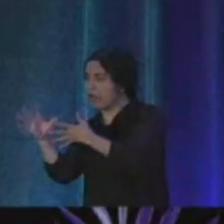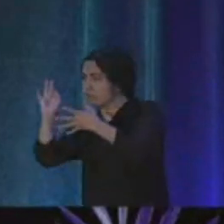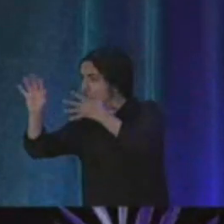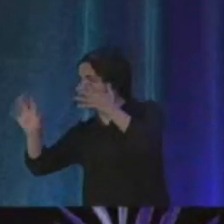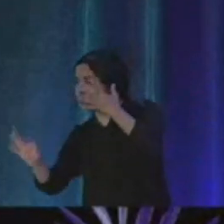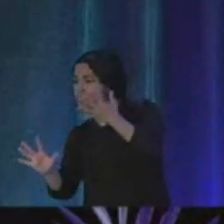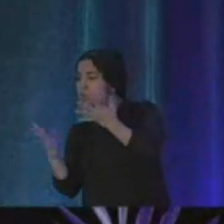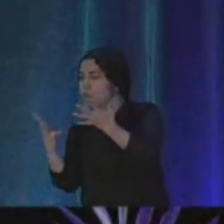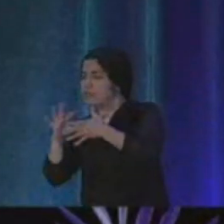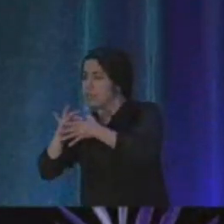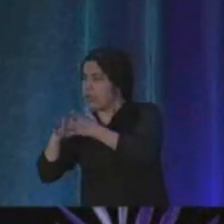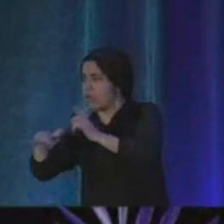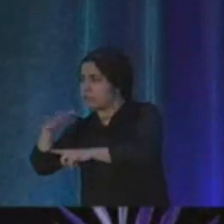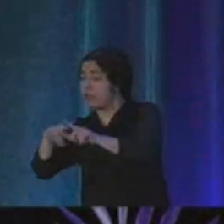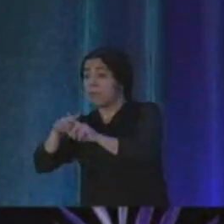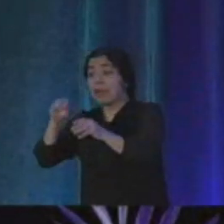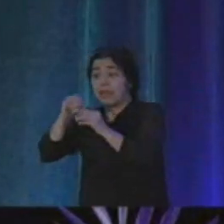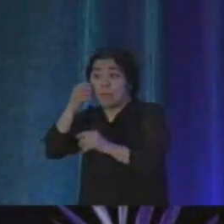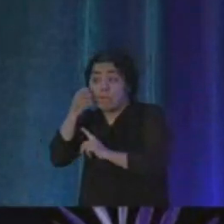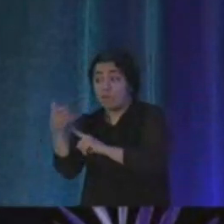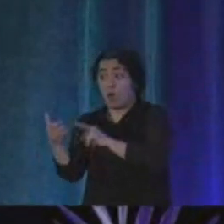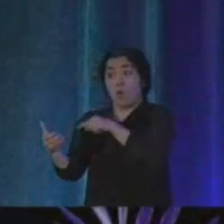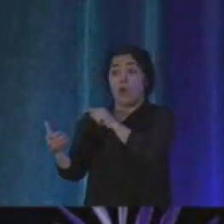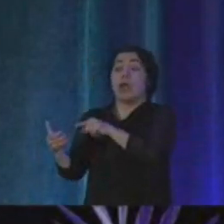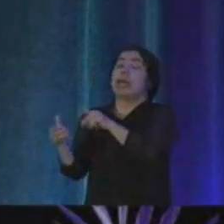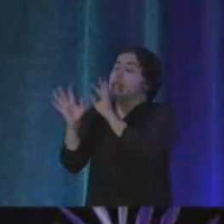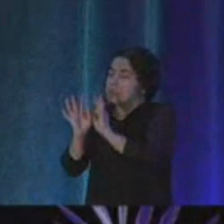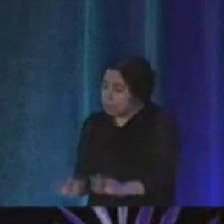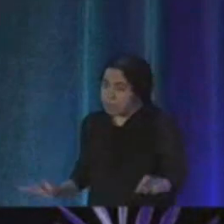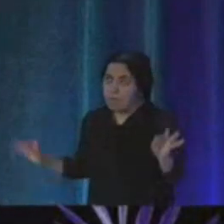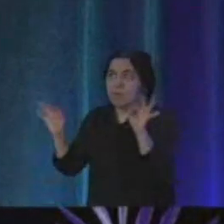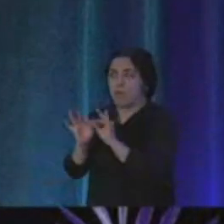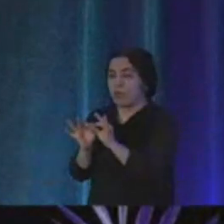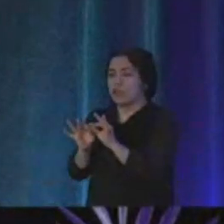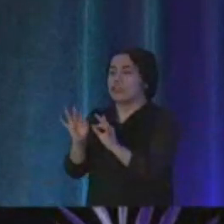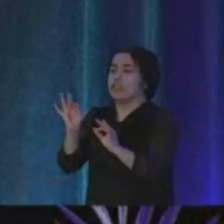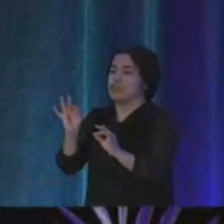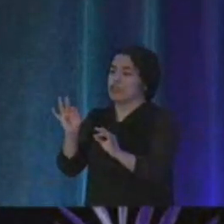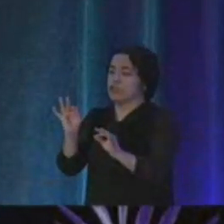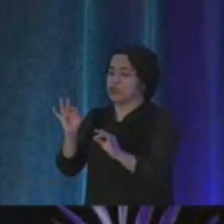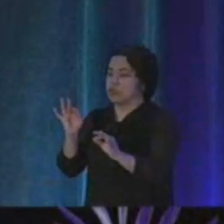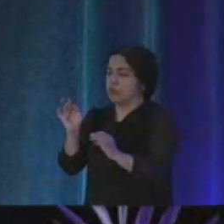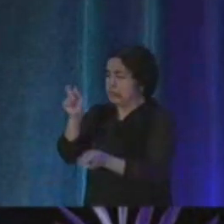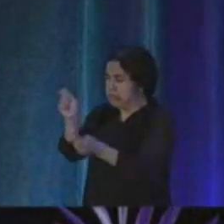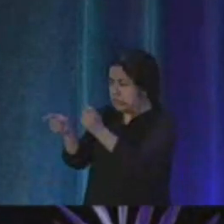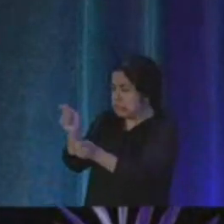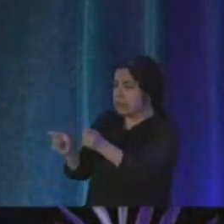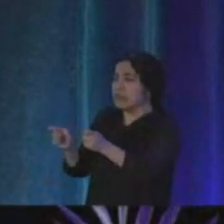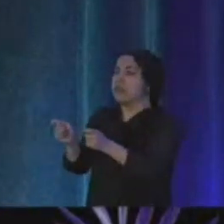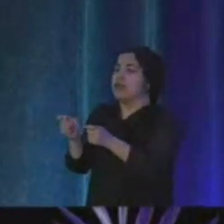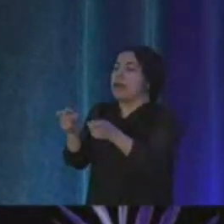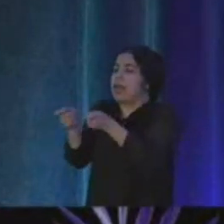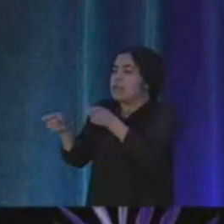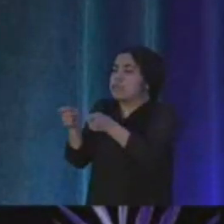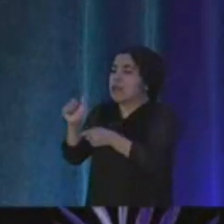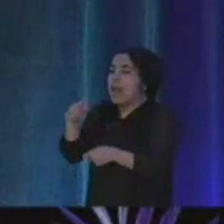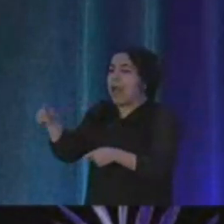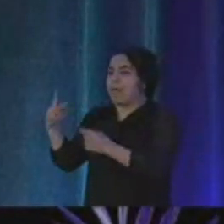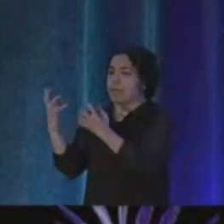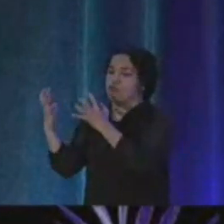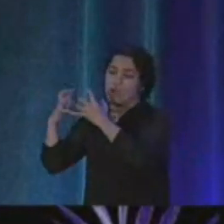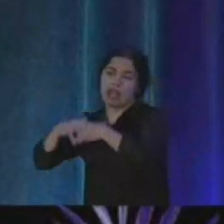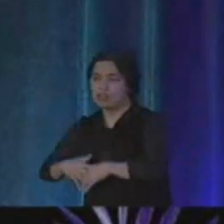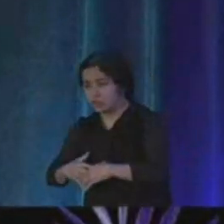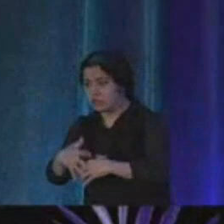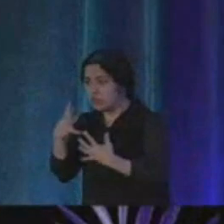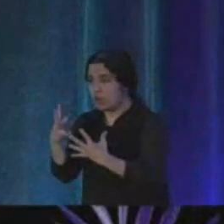mobile application, it's really important to gracefully handle app crashes. You don't want it to just